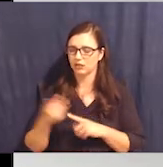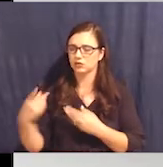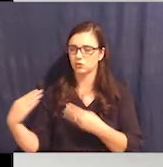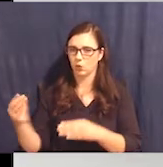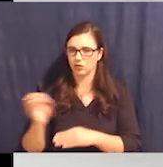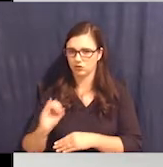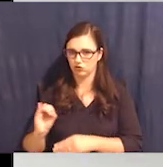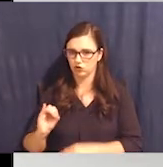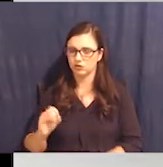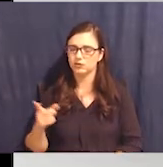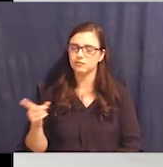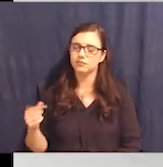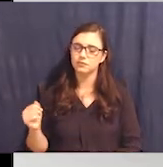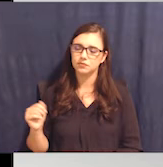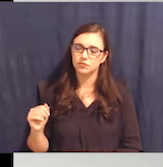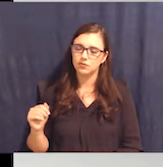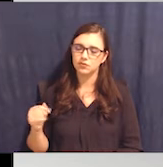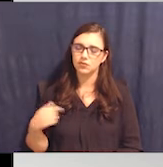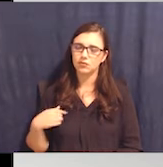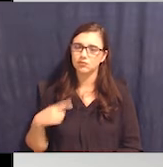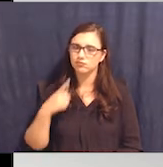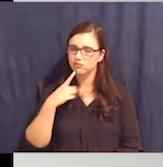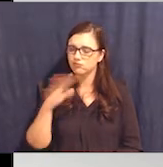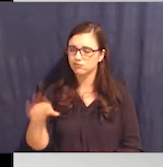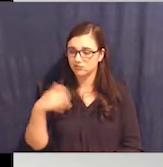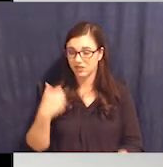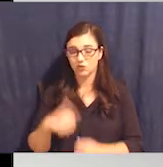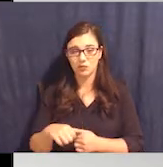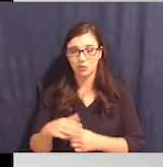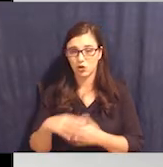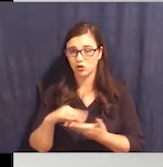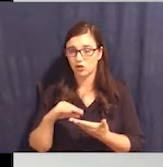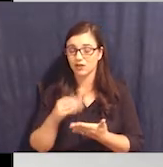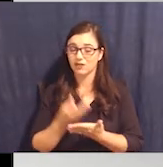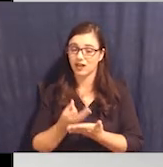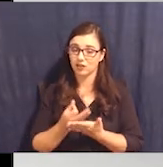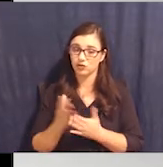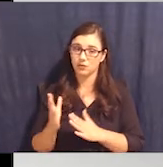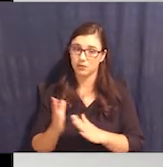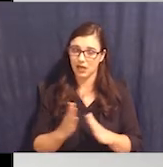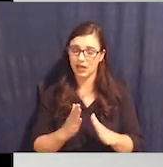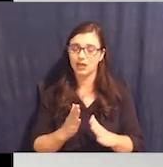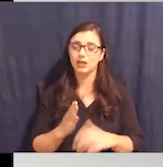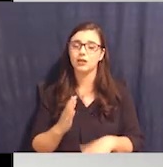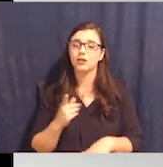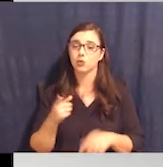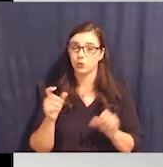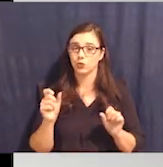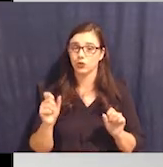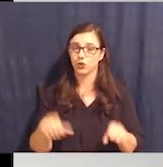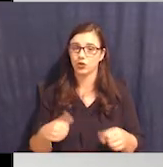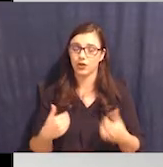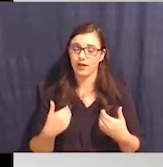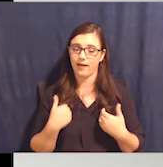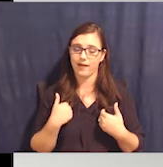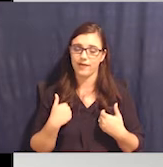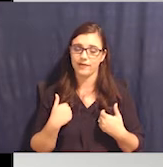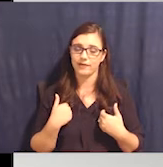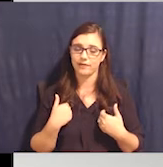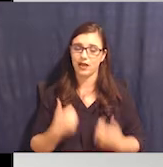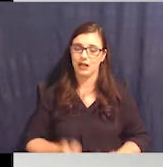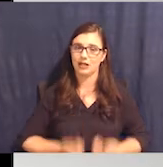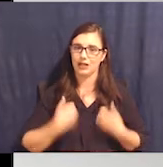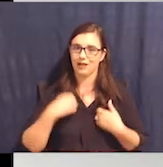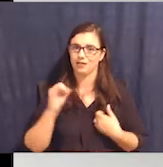mine who sold insurance, I remembered learning in financial planning that you could